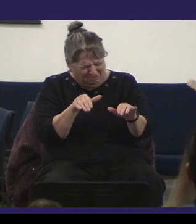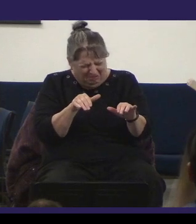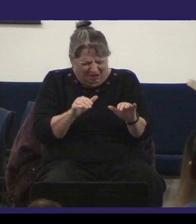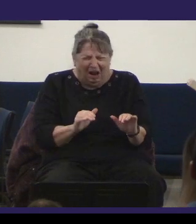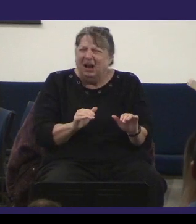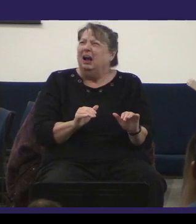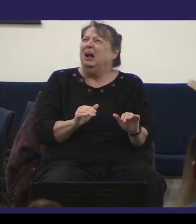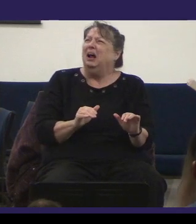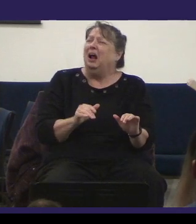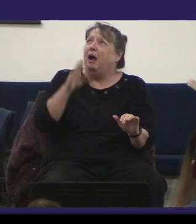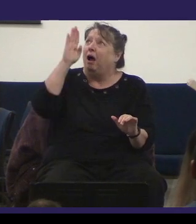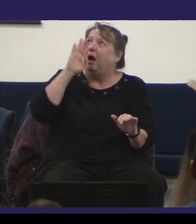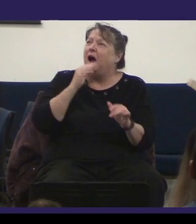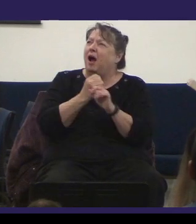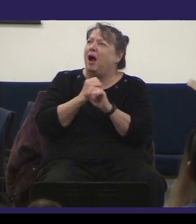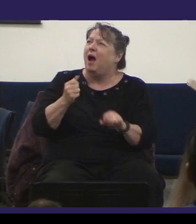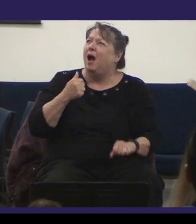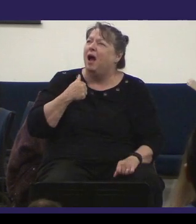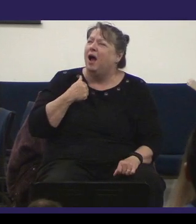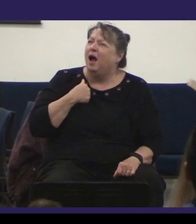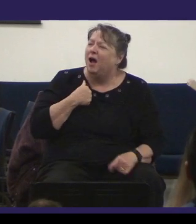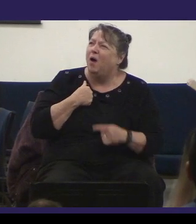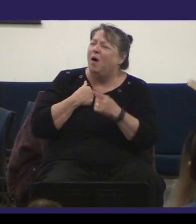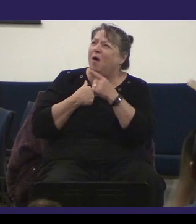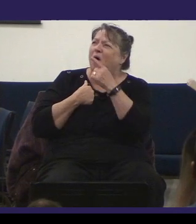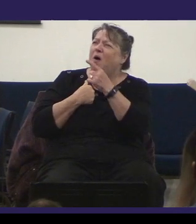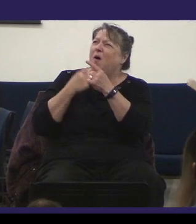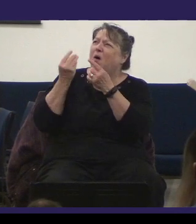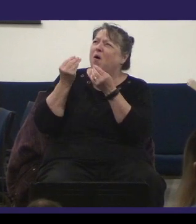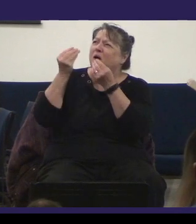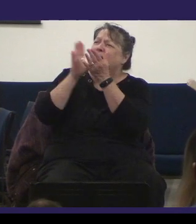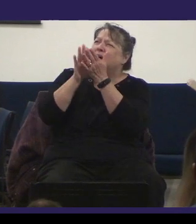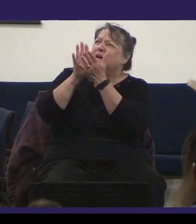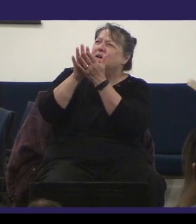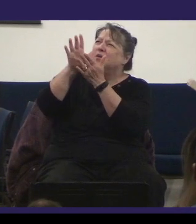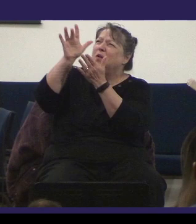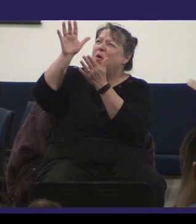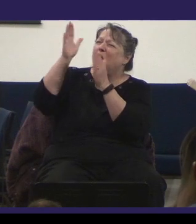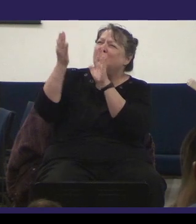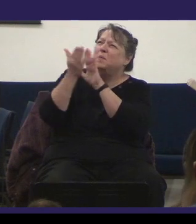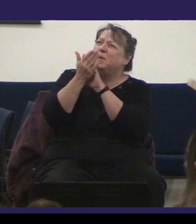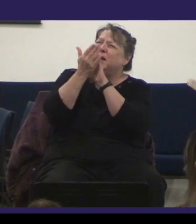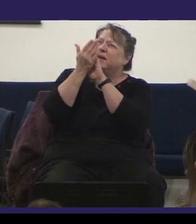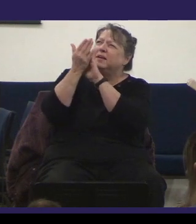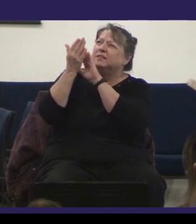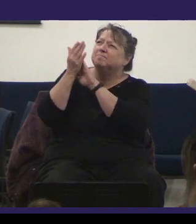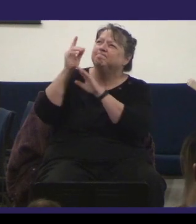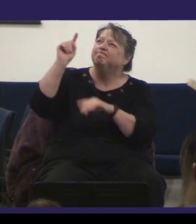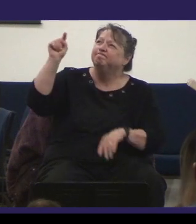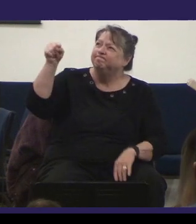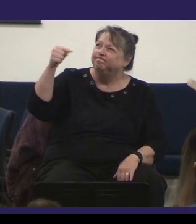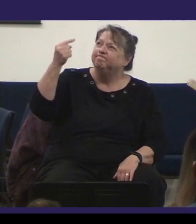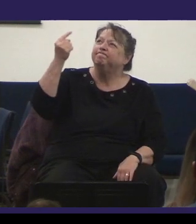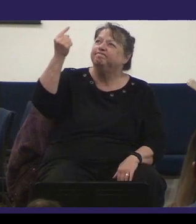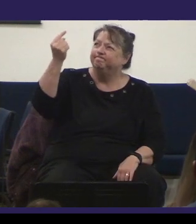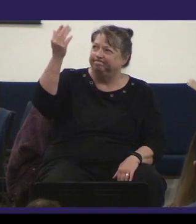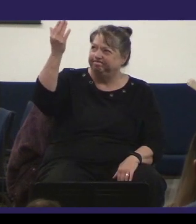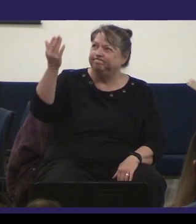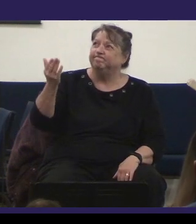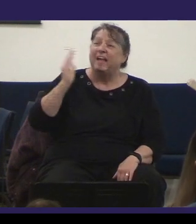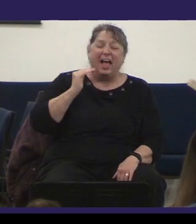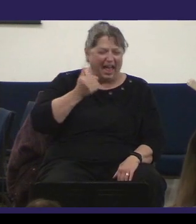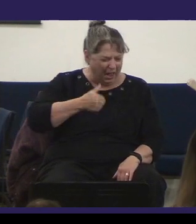Yahweh, Yahweh. Who gets the glory and praise? Nobody but him. This is